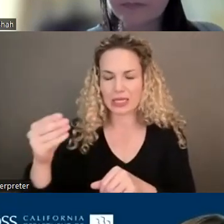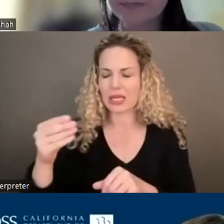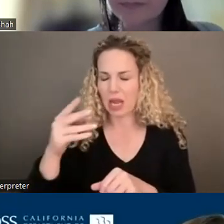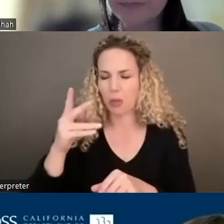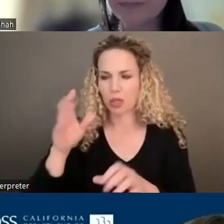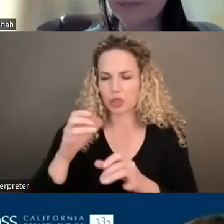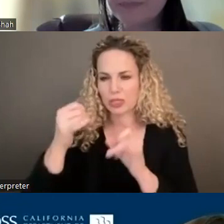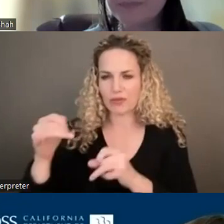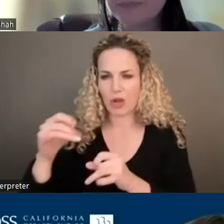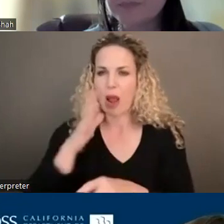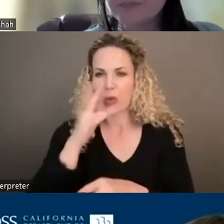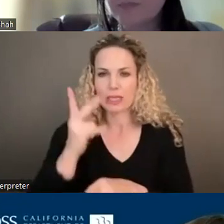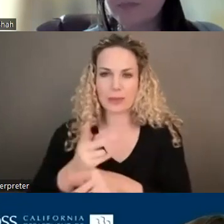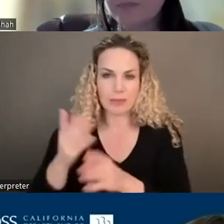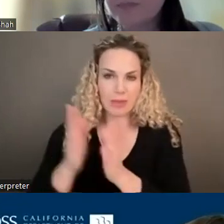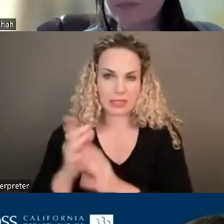to them.